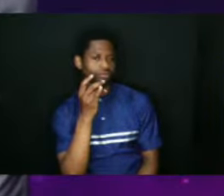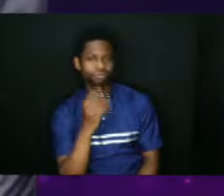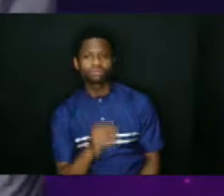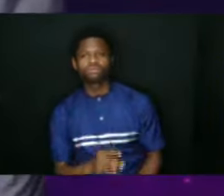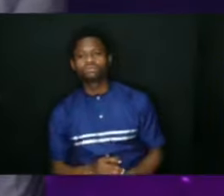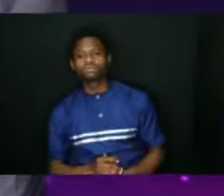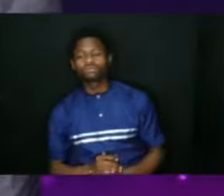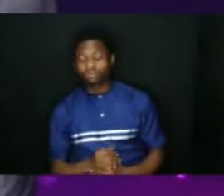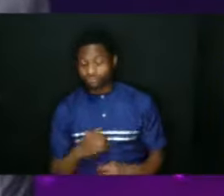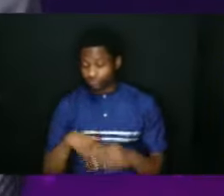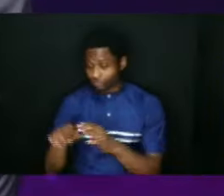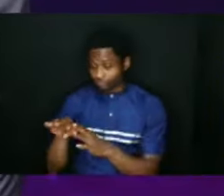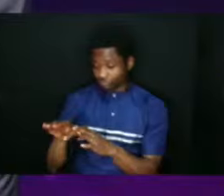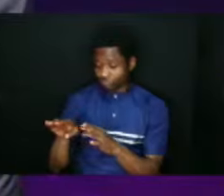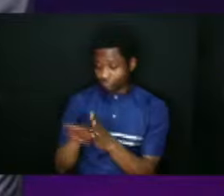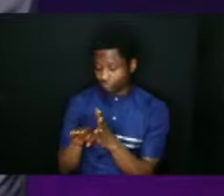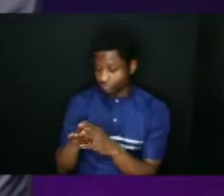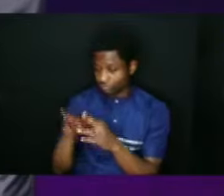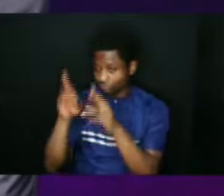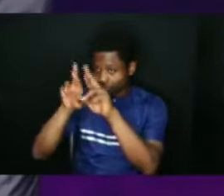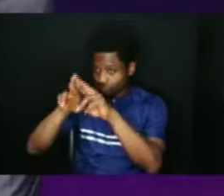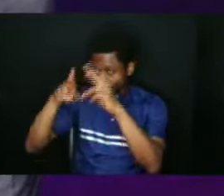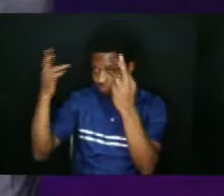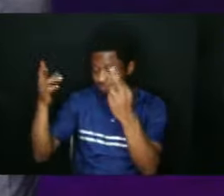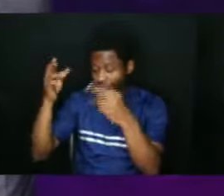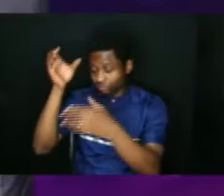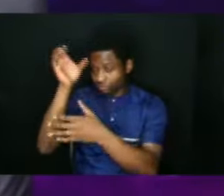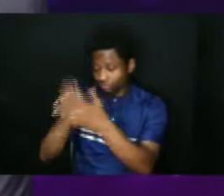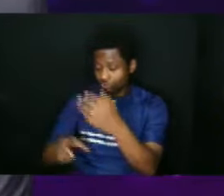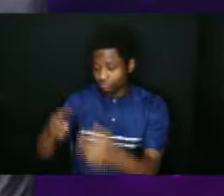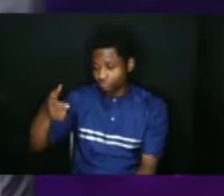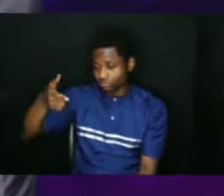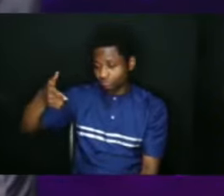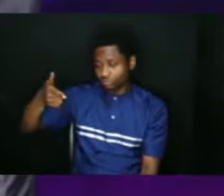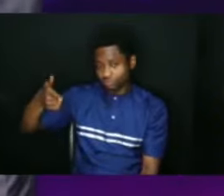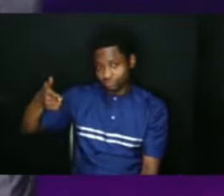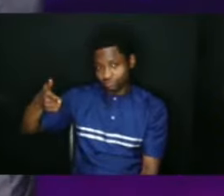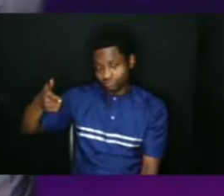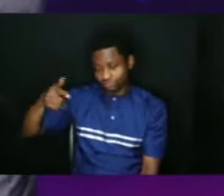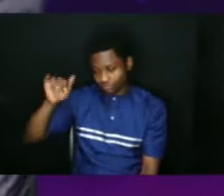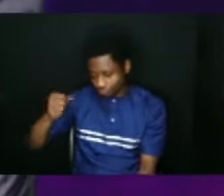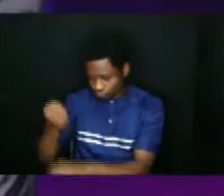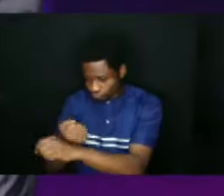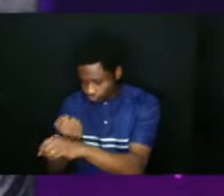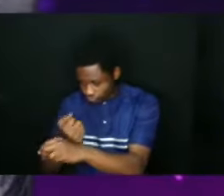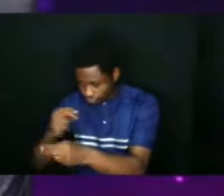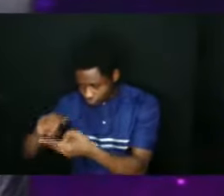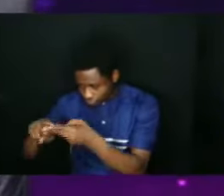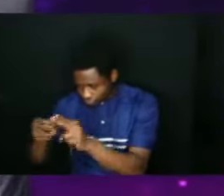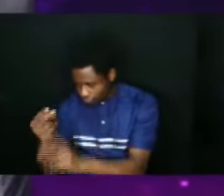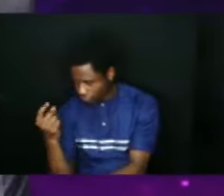Now, in Revelation chapter 21, jacinth is number 11.